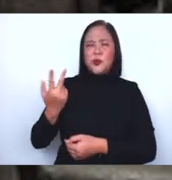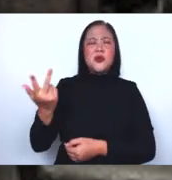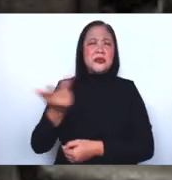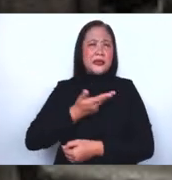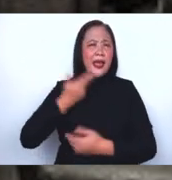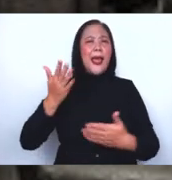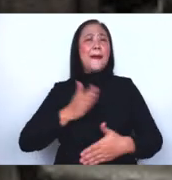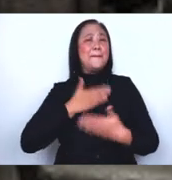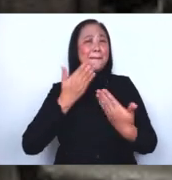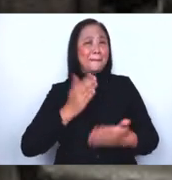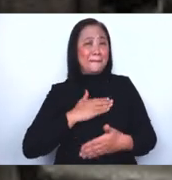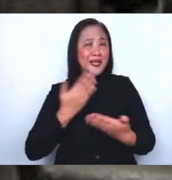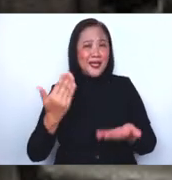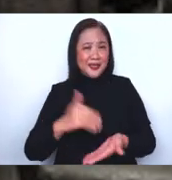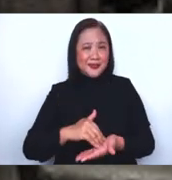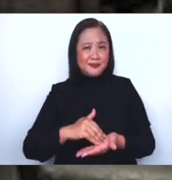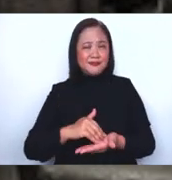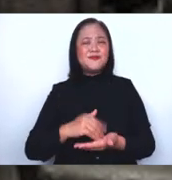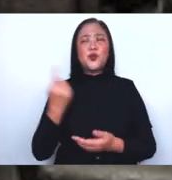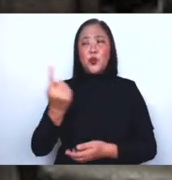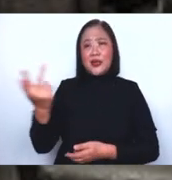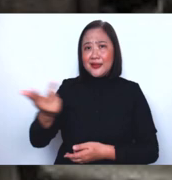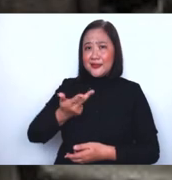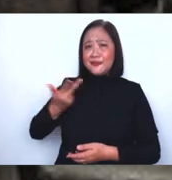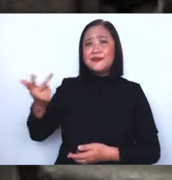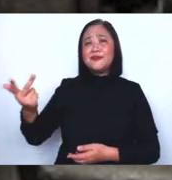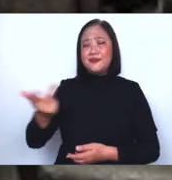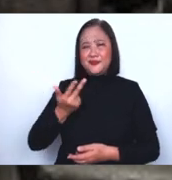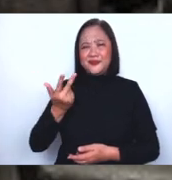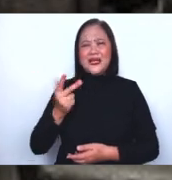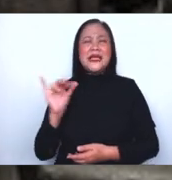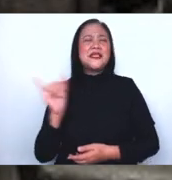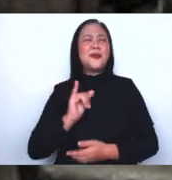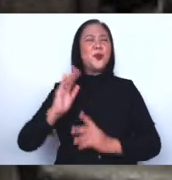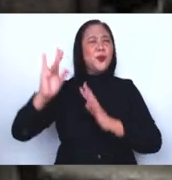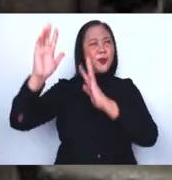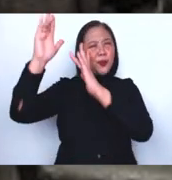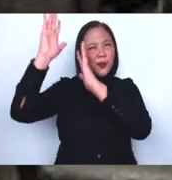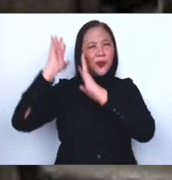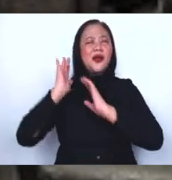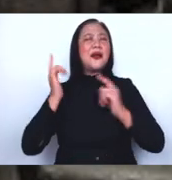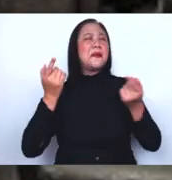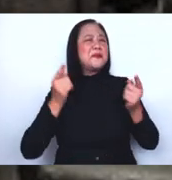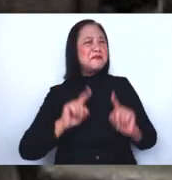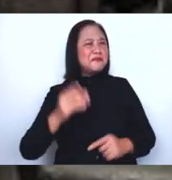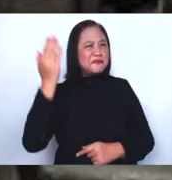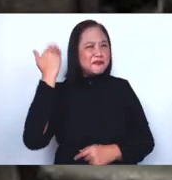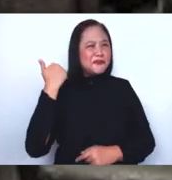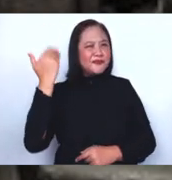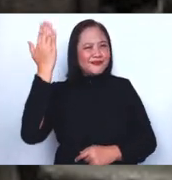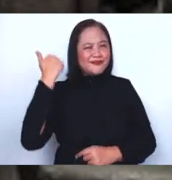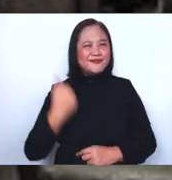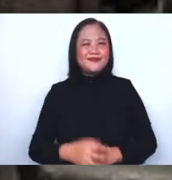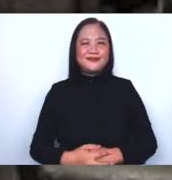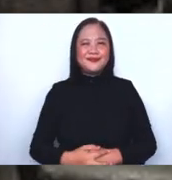again. Just the three of us. It will be like the old days again.